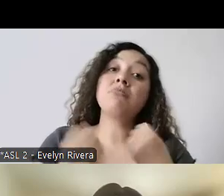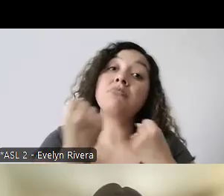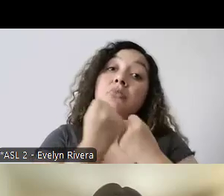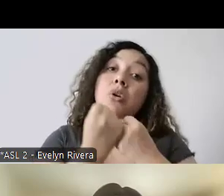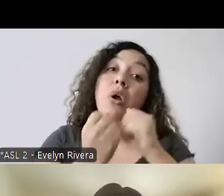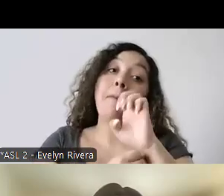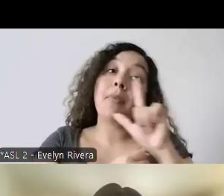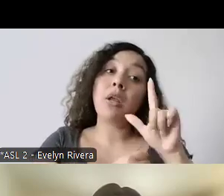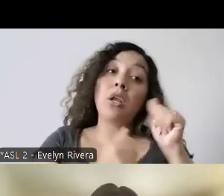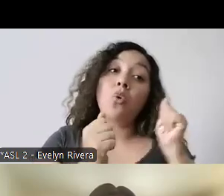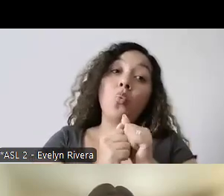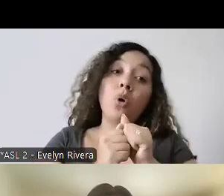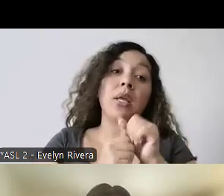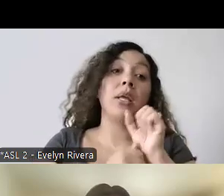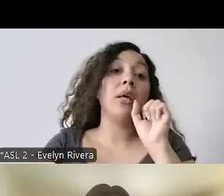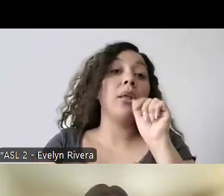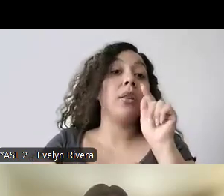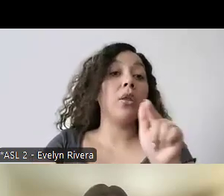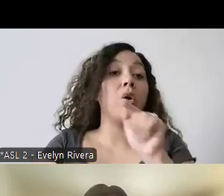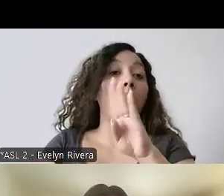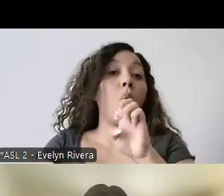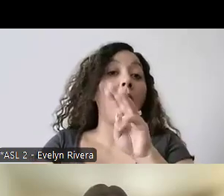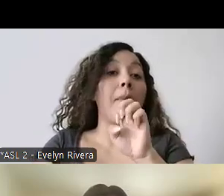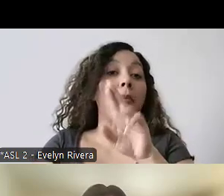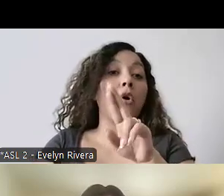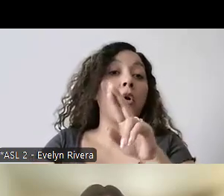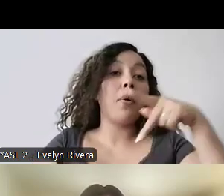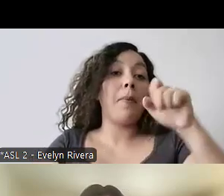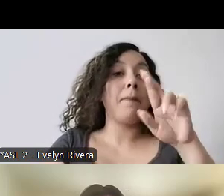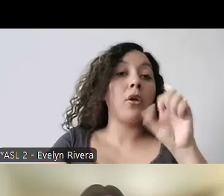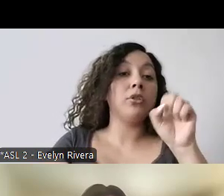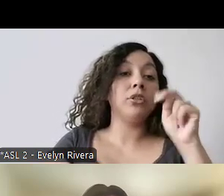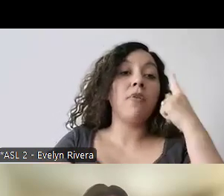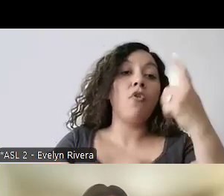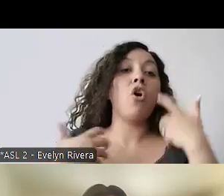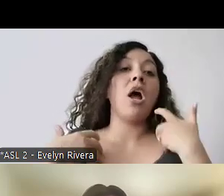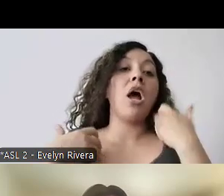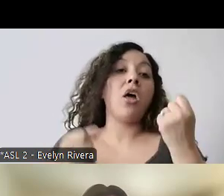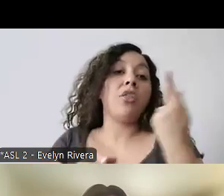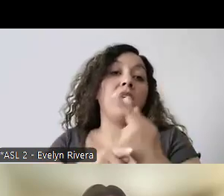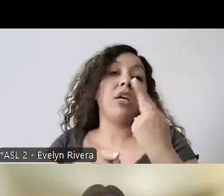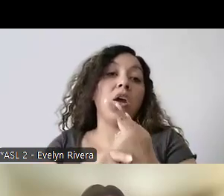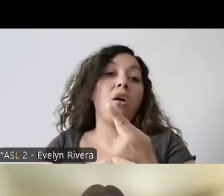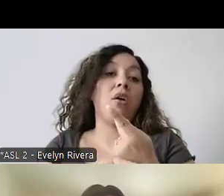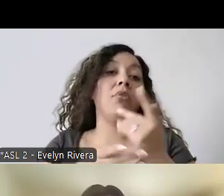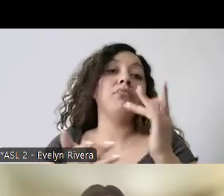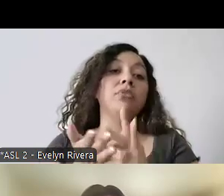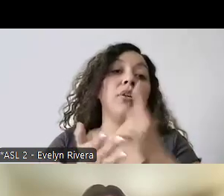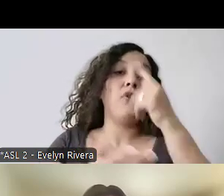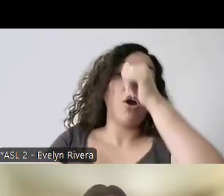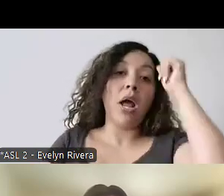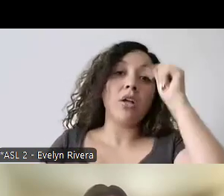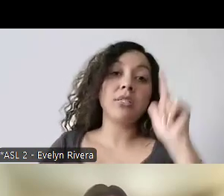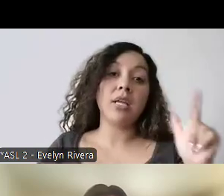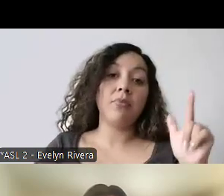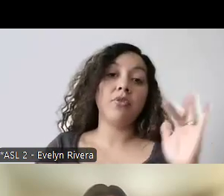with Senator Weber Pearson. It is requiring for state-regulated health insurance plans to cover FDA-approved treatments for Alzheimer's disease. It